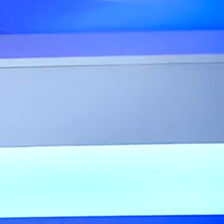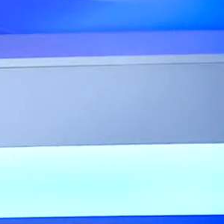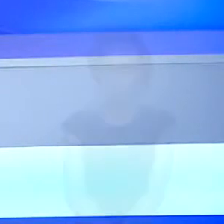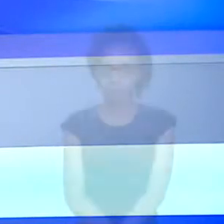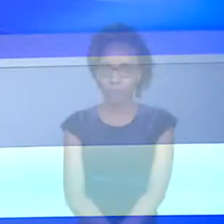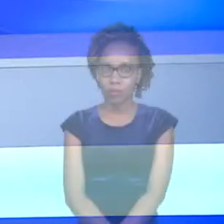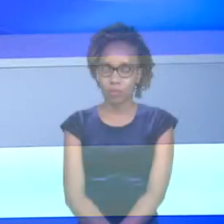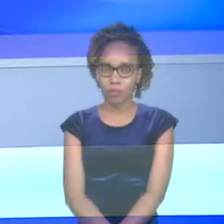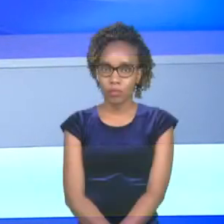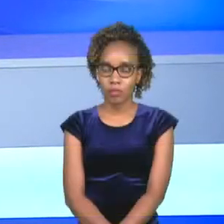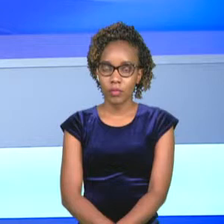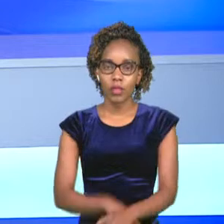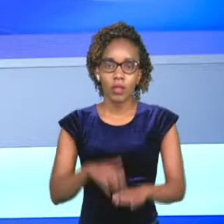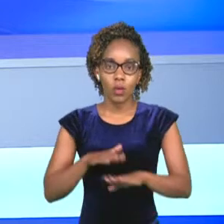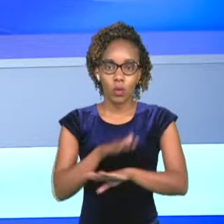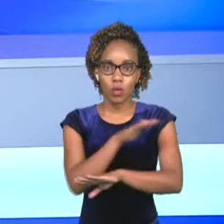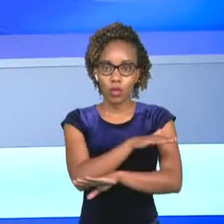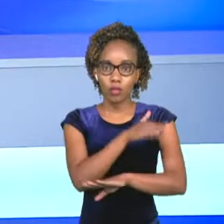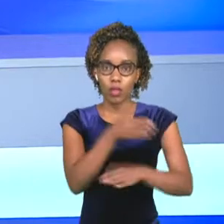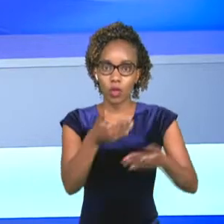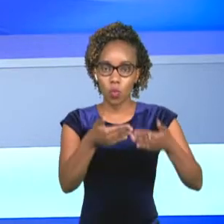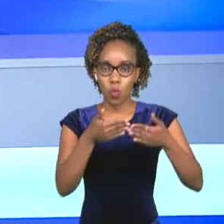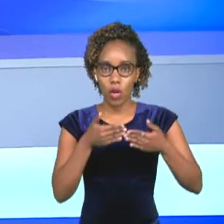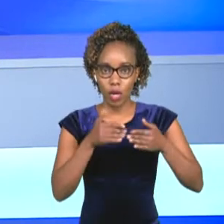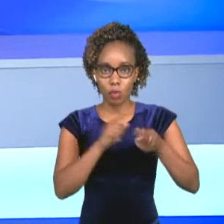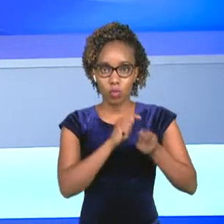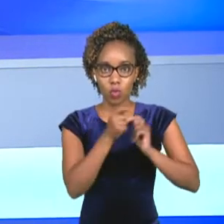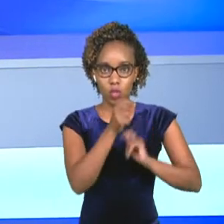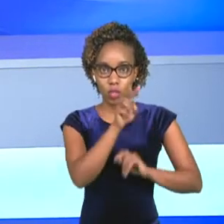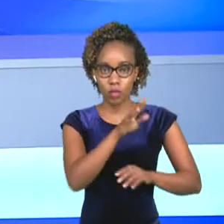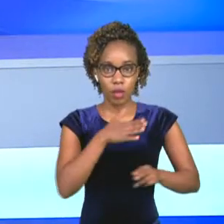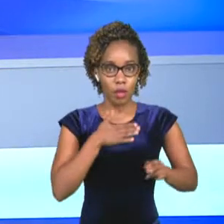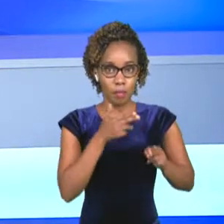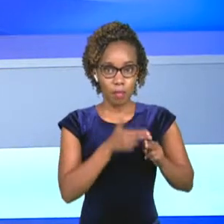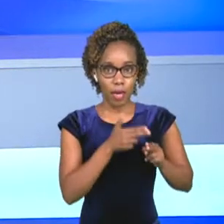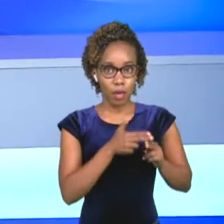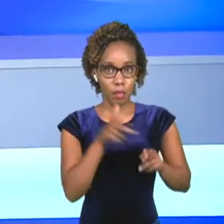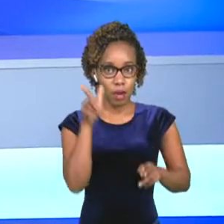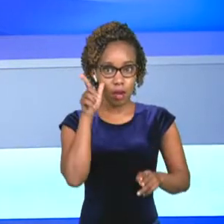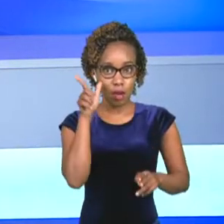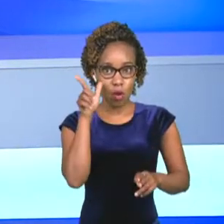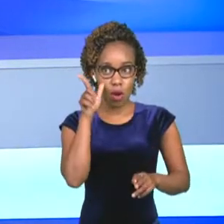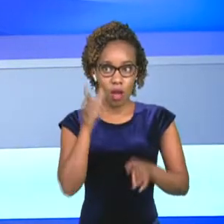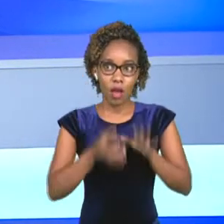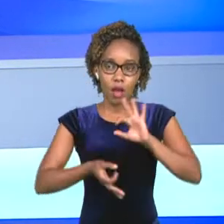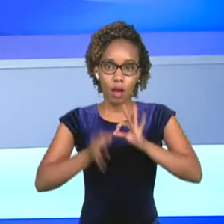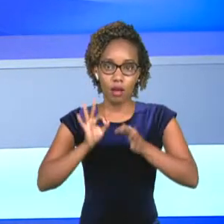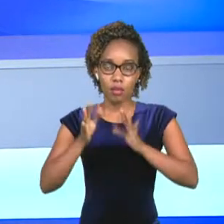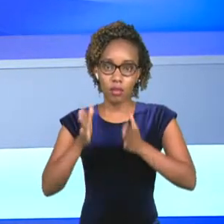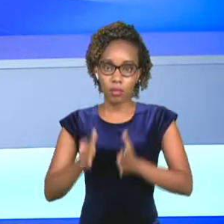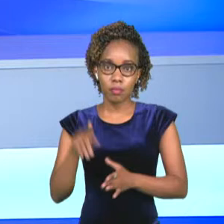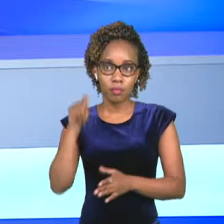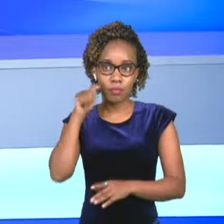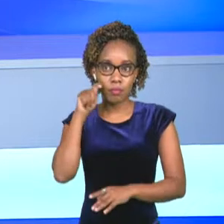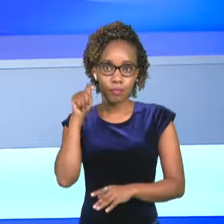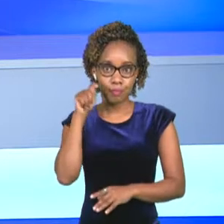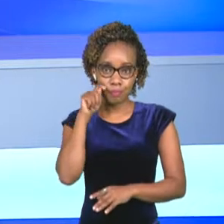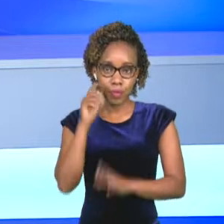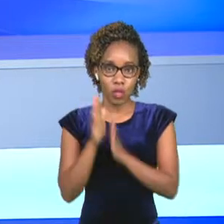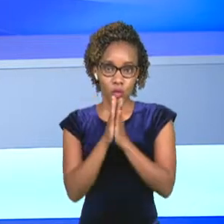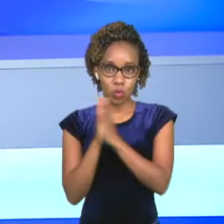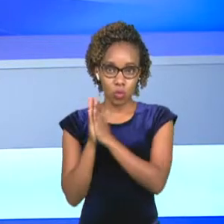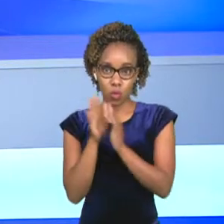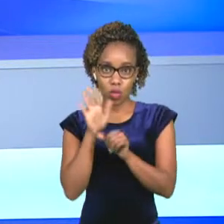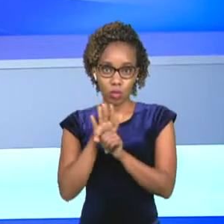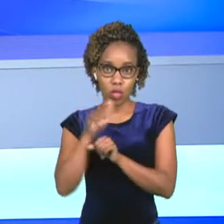very good evening and warm welcome to Breaking Today right here on Switch TV. My name is Lincoln Umbogo. Our sign language interpreter is Teresia Washida. We have a lot